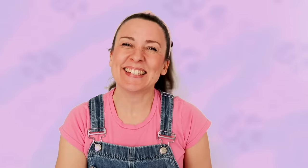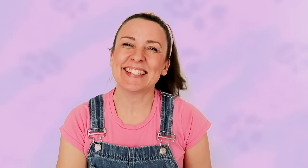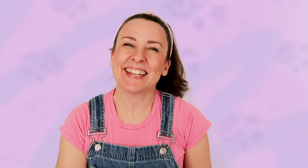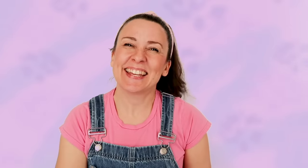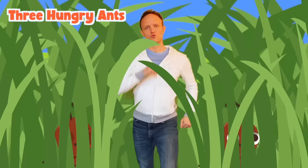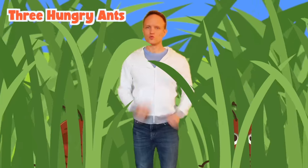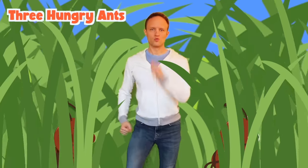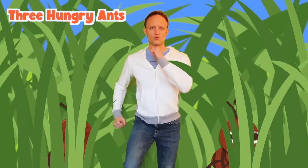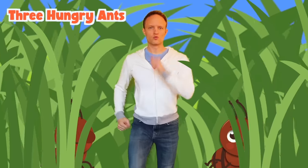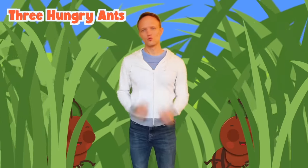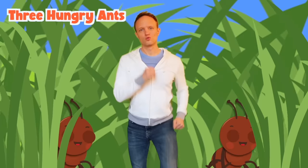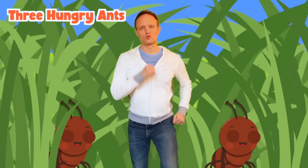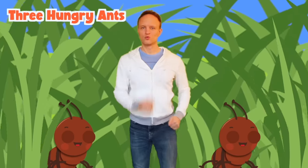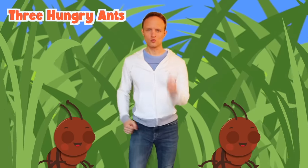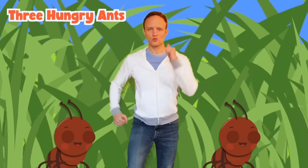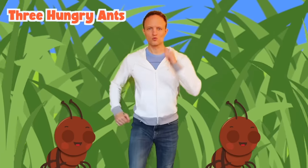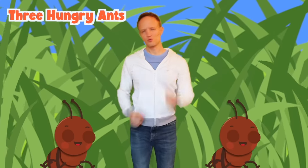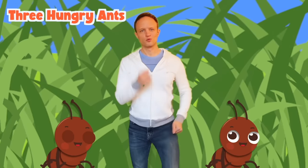Silliest.